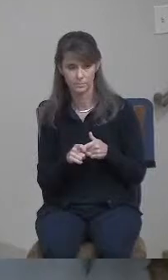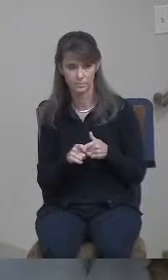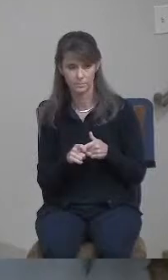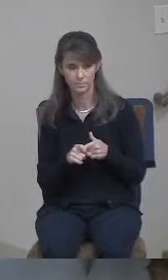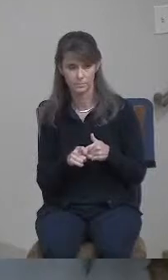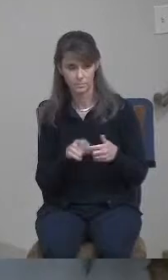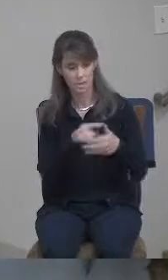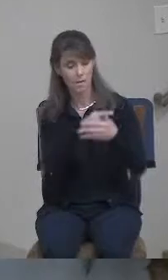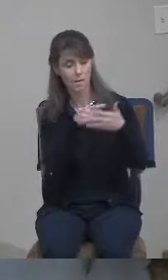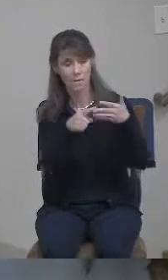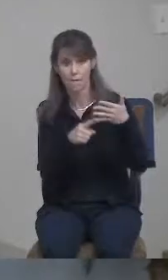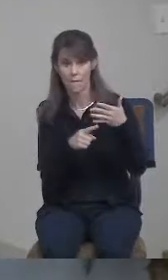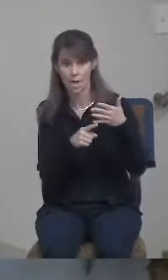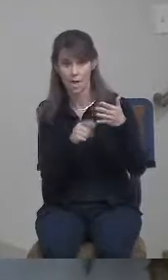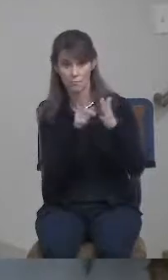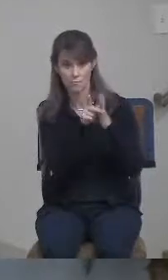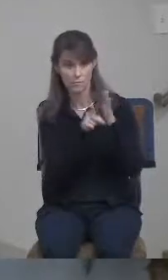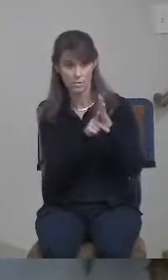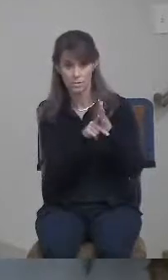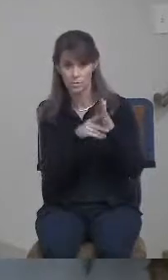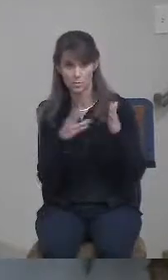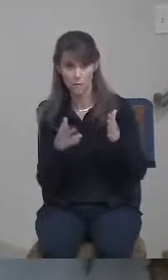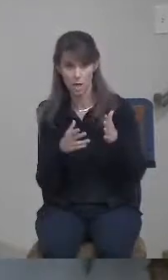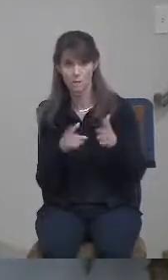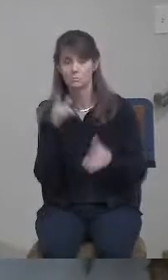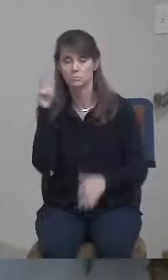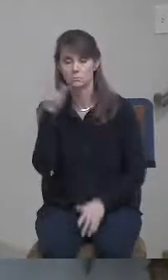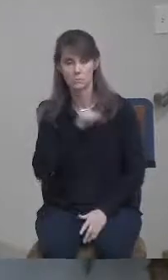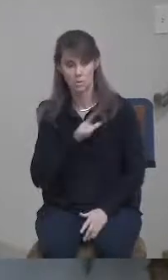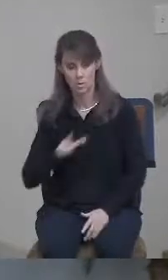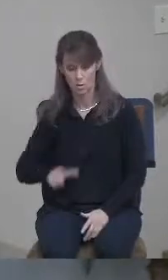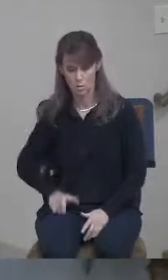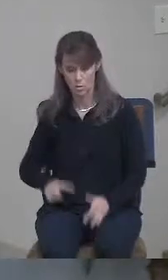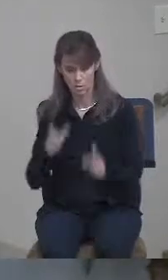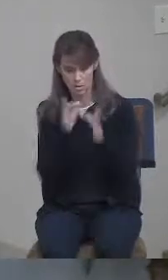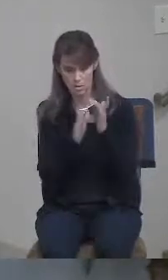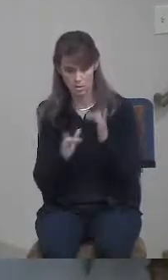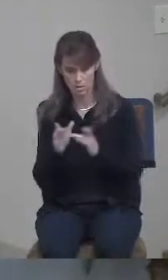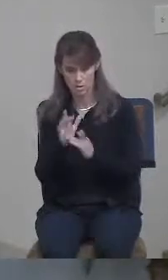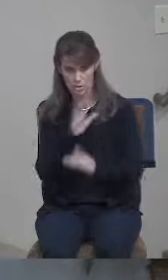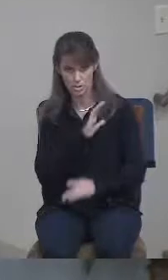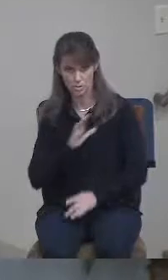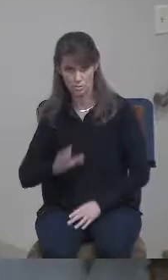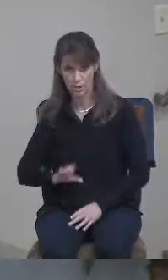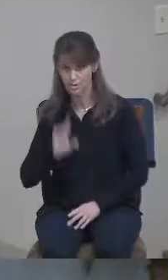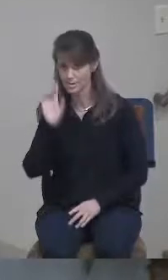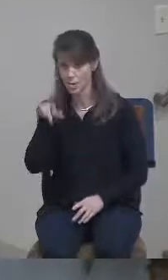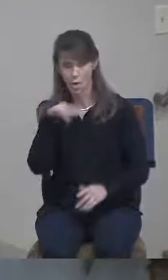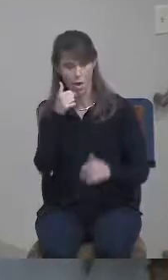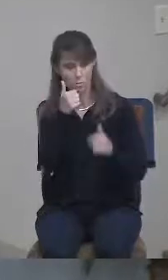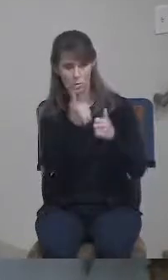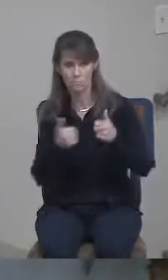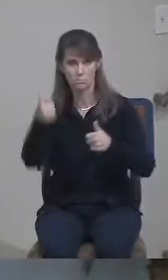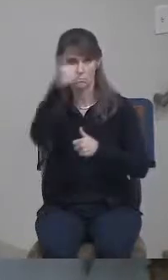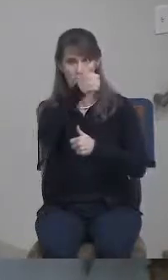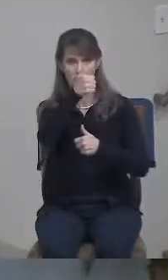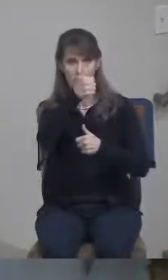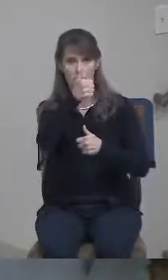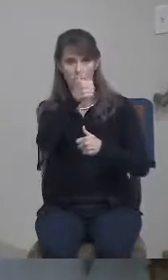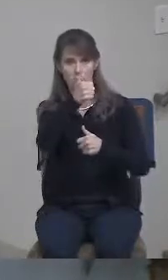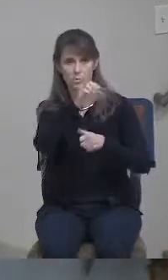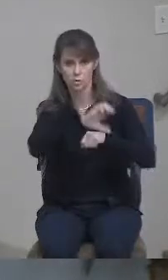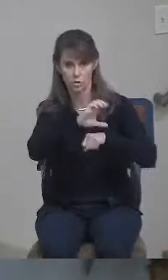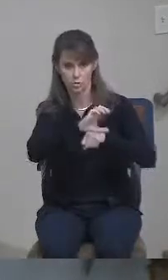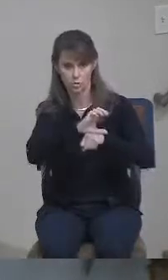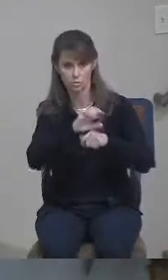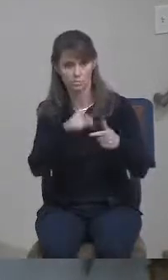5 cardinal principles: the Lord Jesus Christ, number 1, as the only head of the church. Number 2, the name